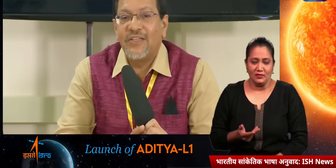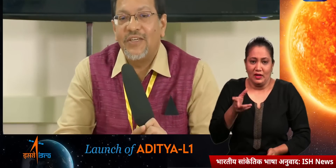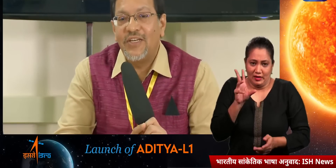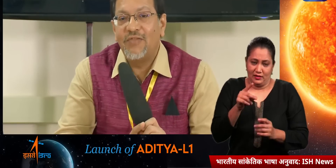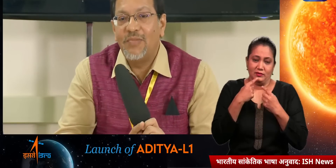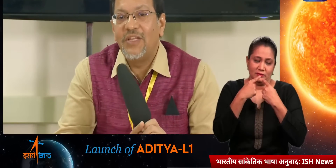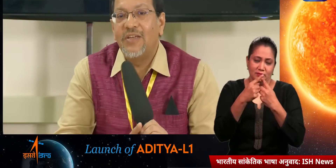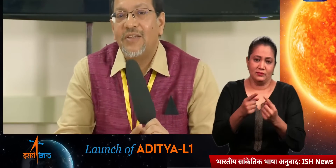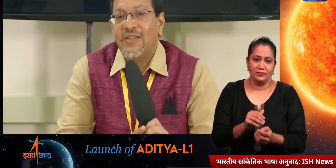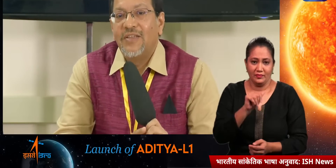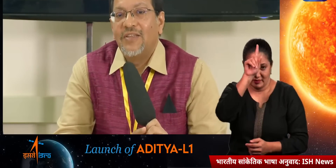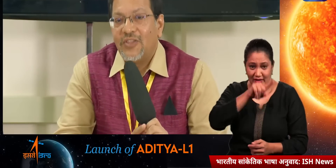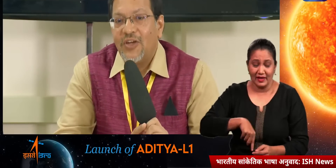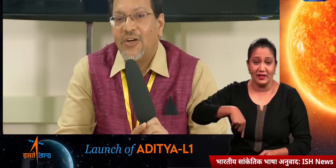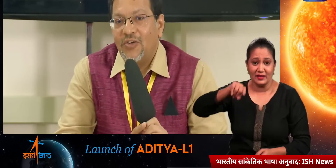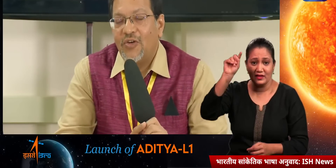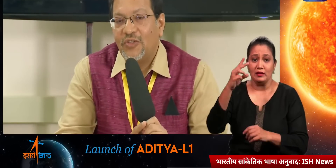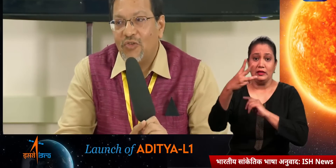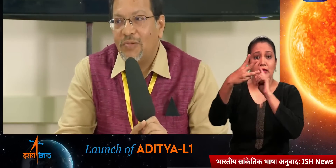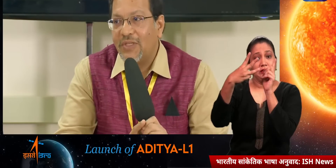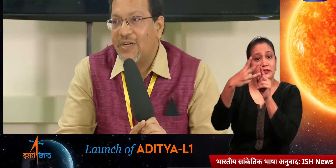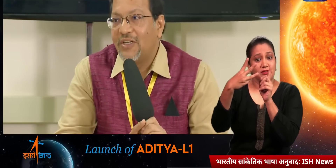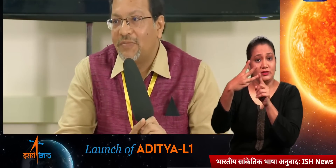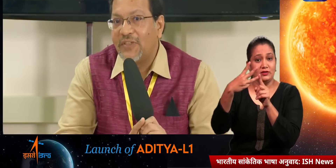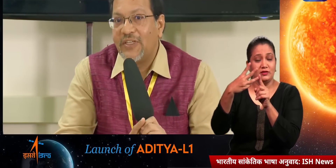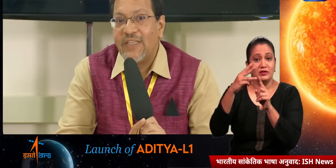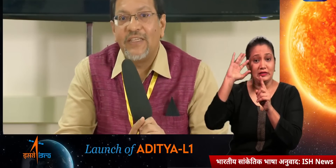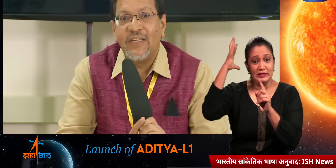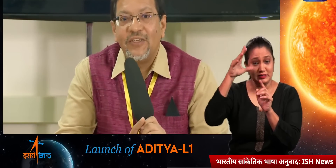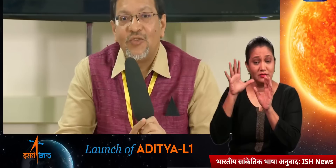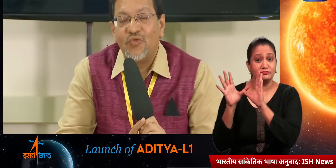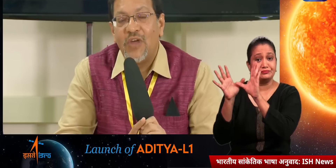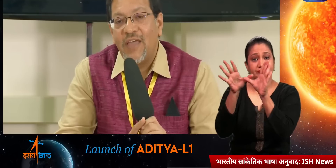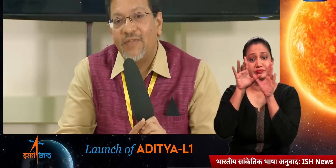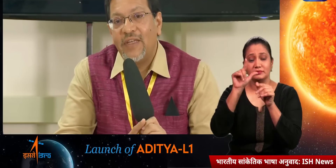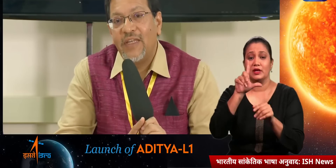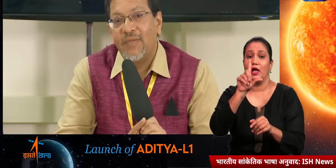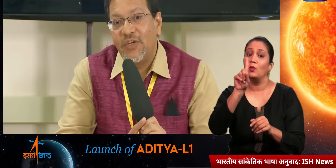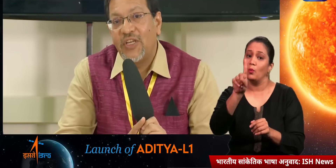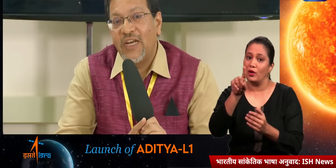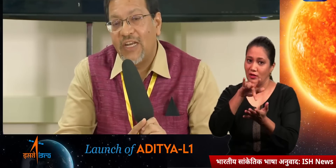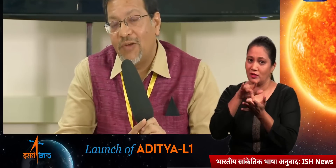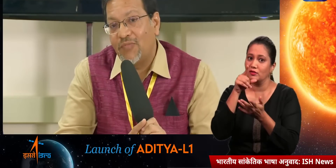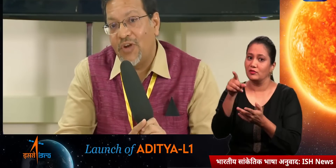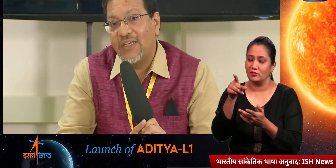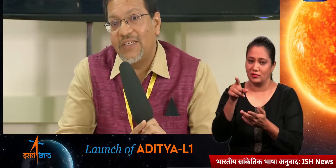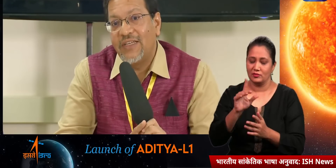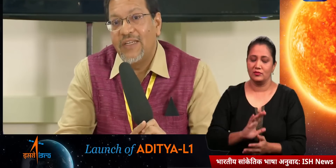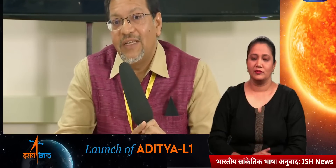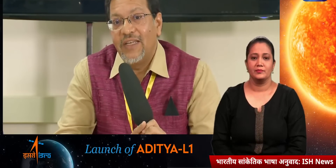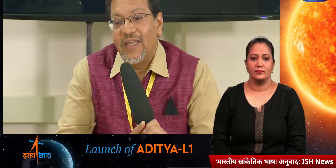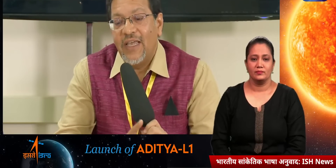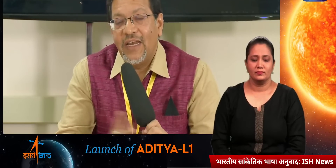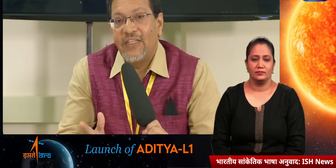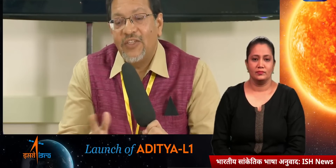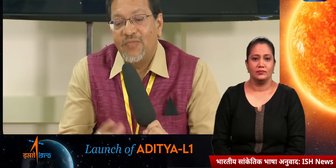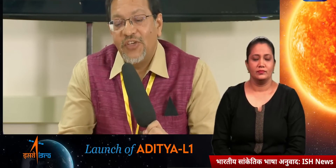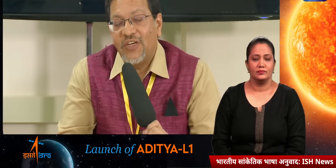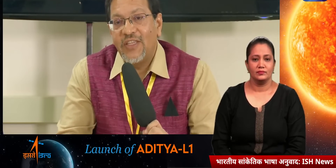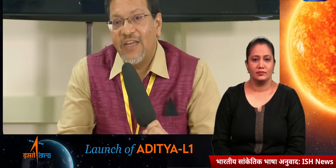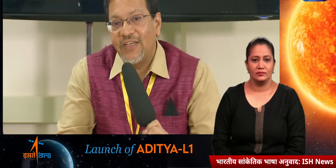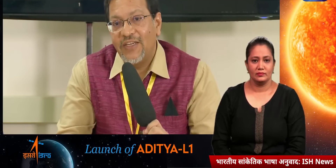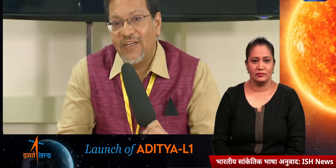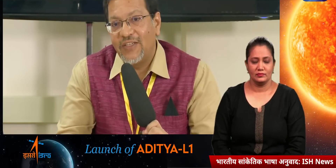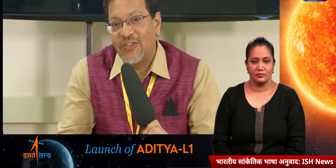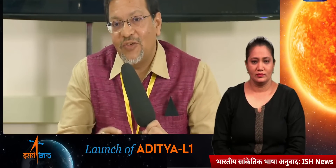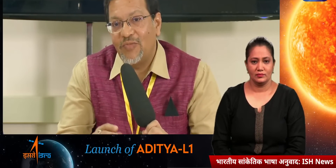you that India will be the third, or ISRO will be the third space agency to have a mission at L1 point. And I just